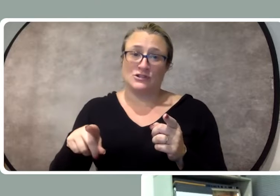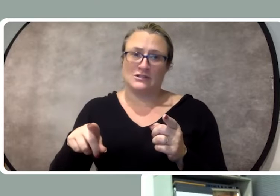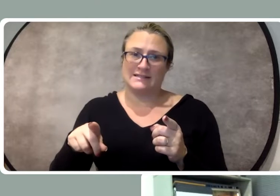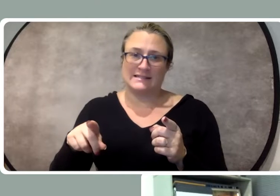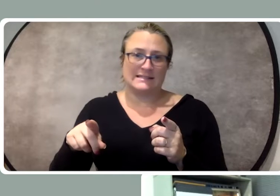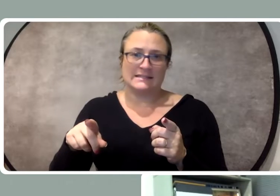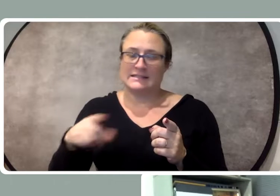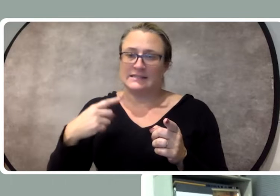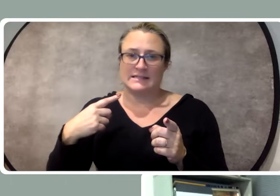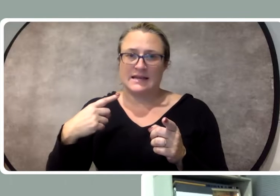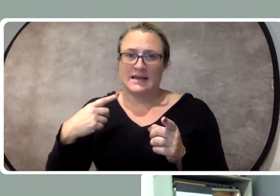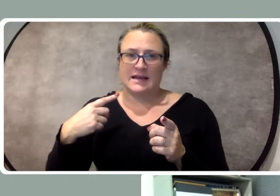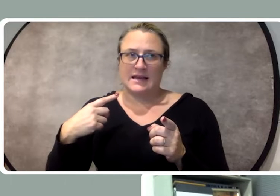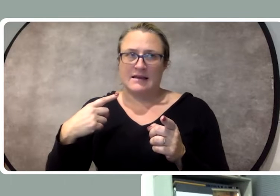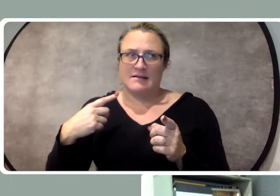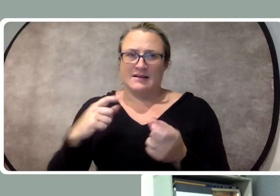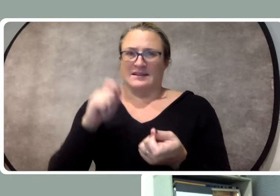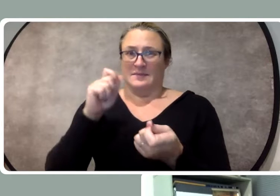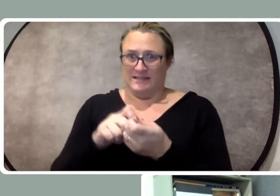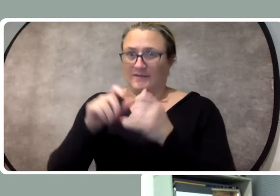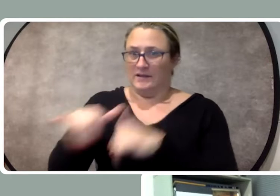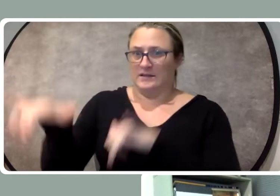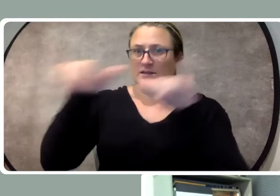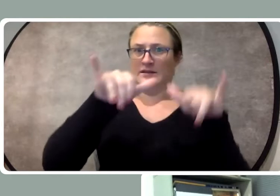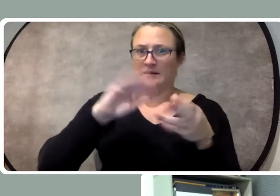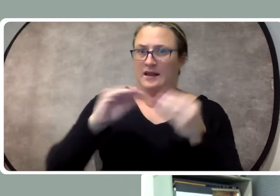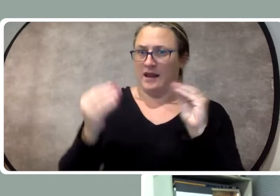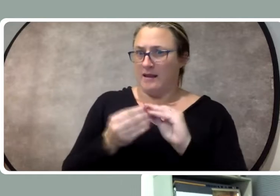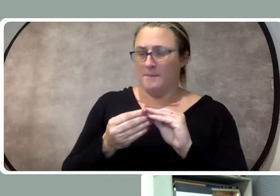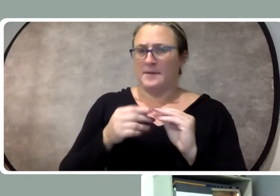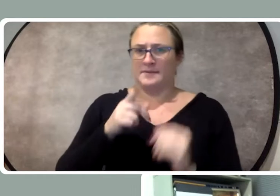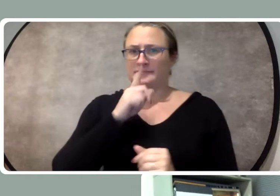real uniform consensus around the world.